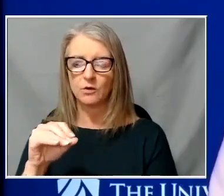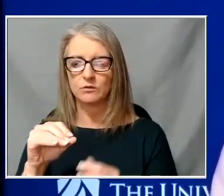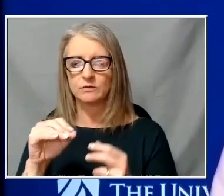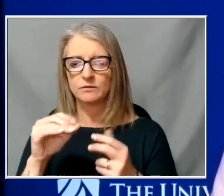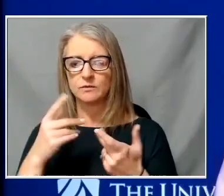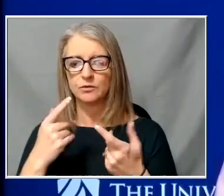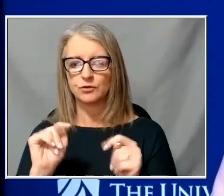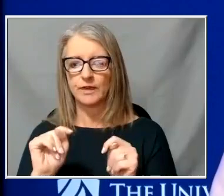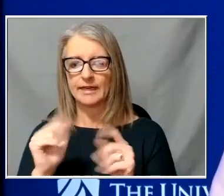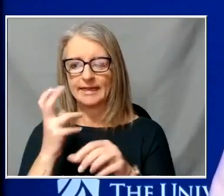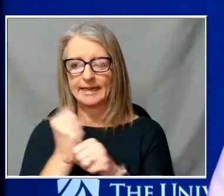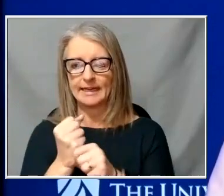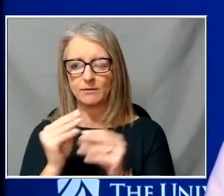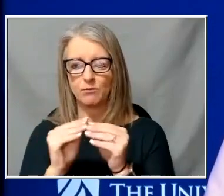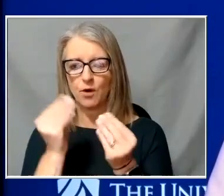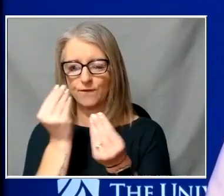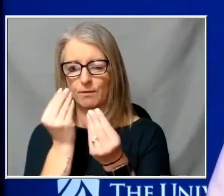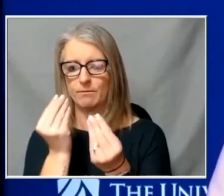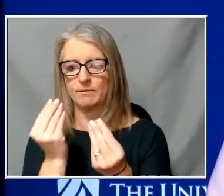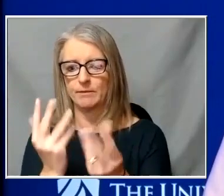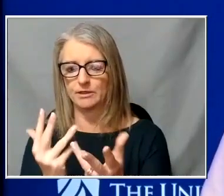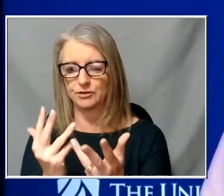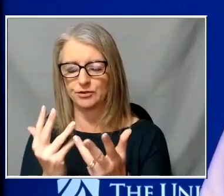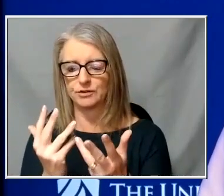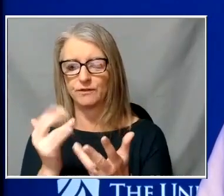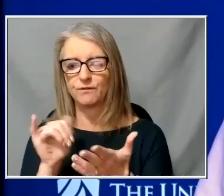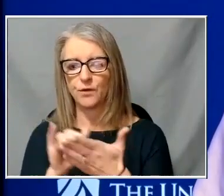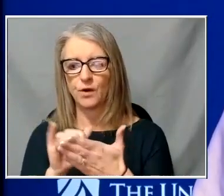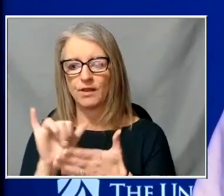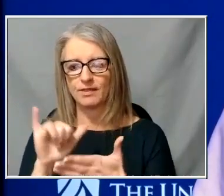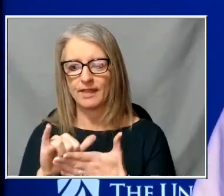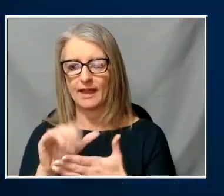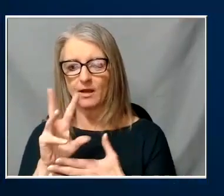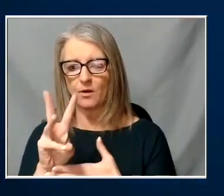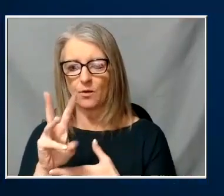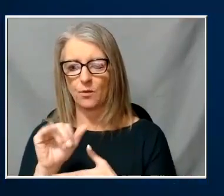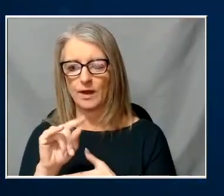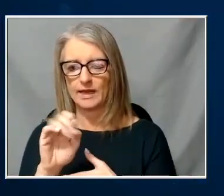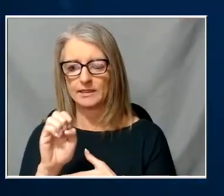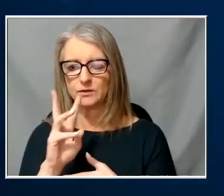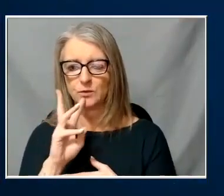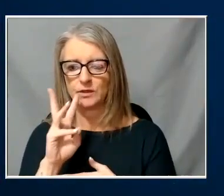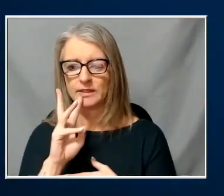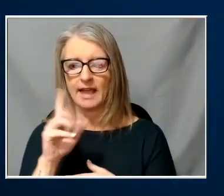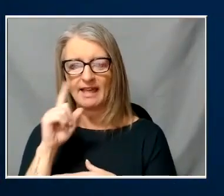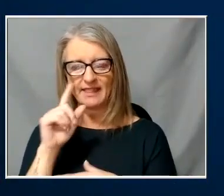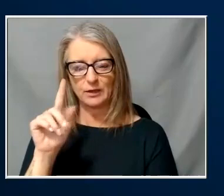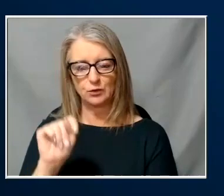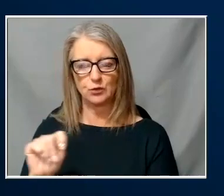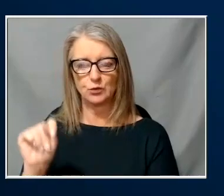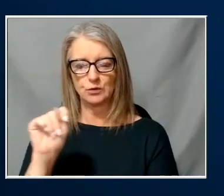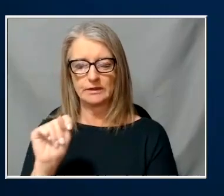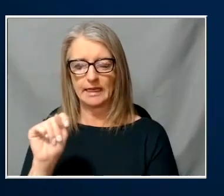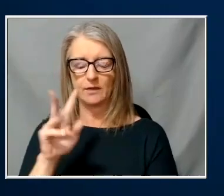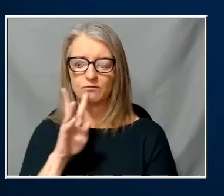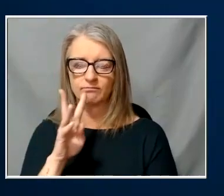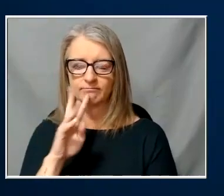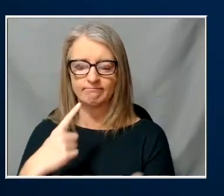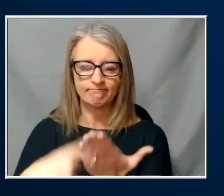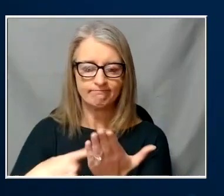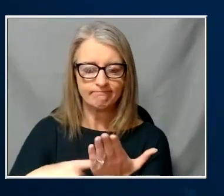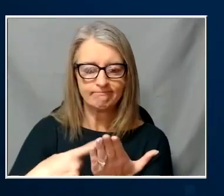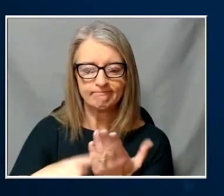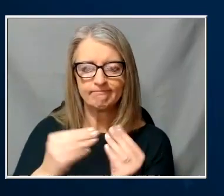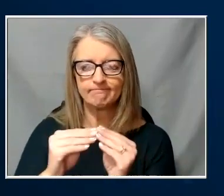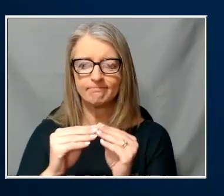the latest update on SARS-CoV-2 wastewater. Yeah, I think our expert's coming on Tuesday. Yeah. So we will get to, more